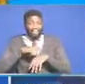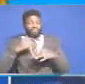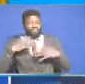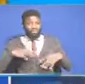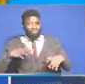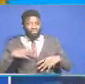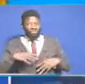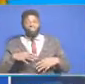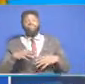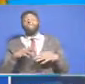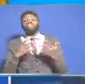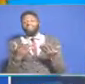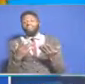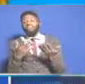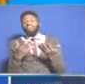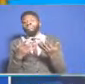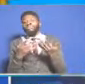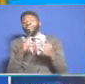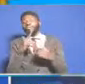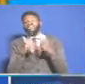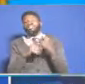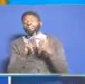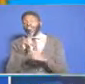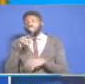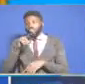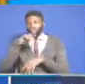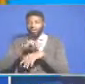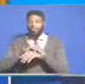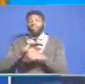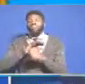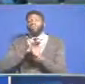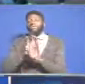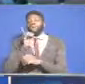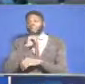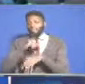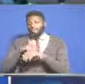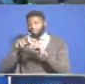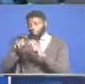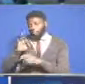disease from 3,452 samples tested.